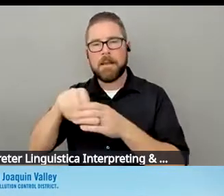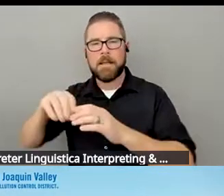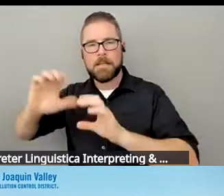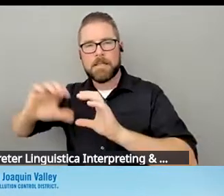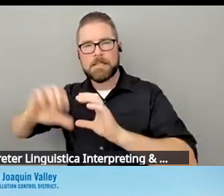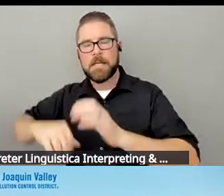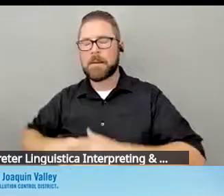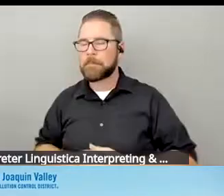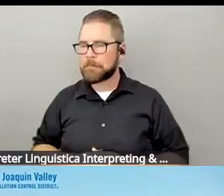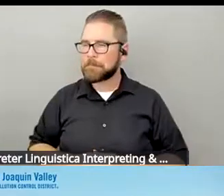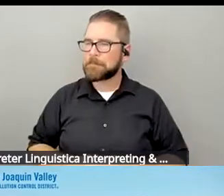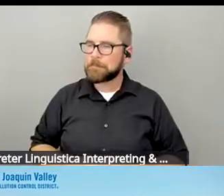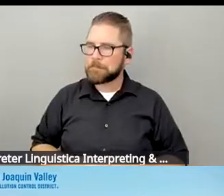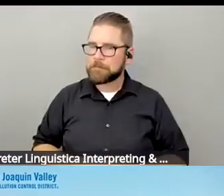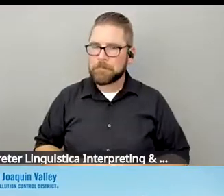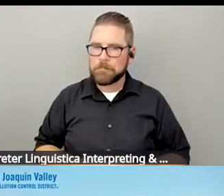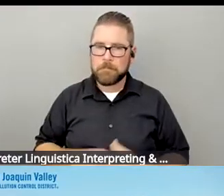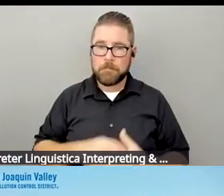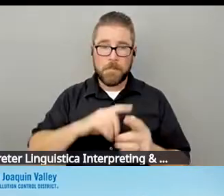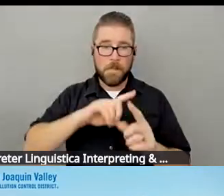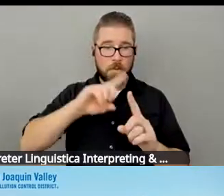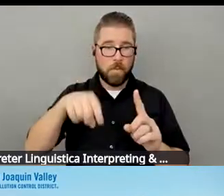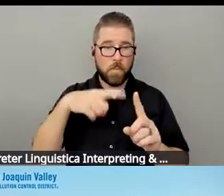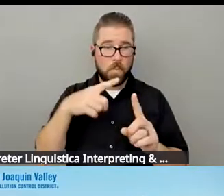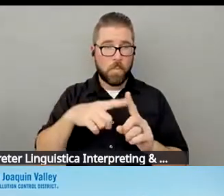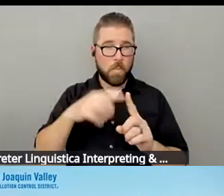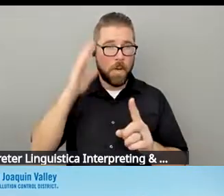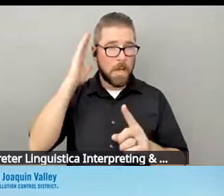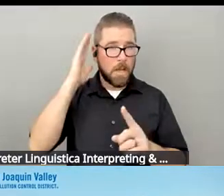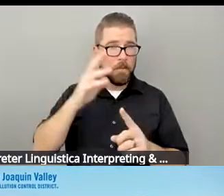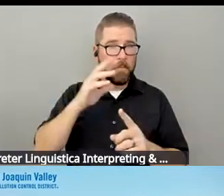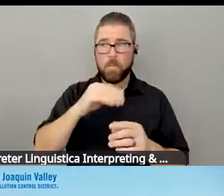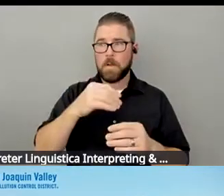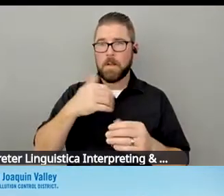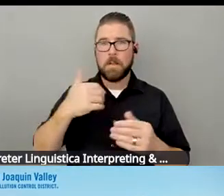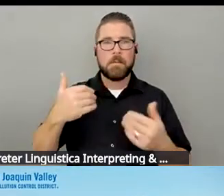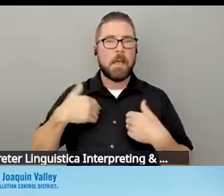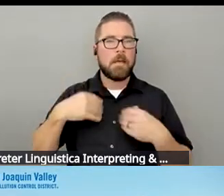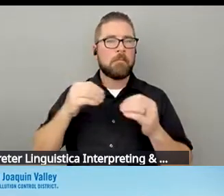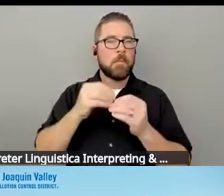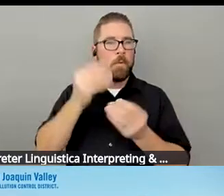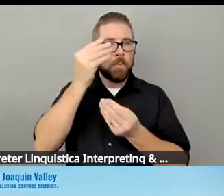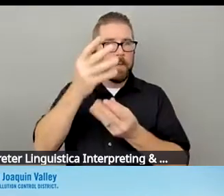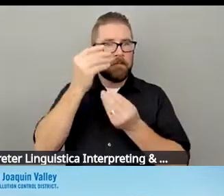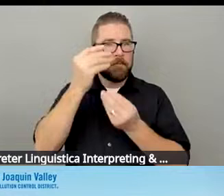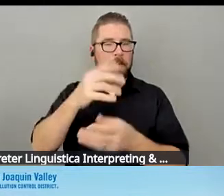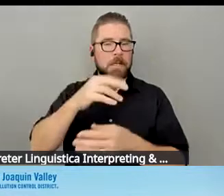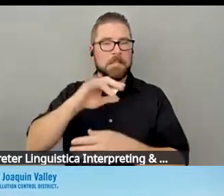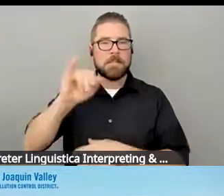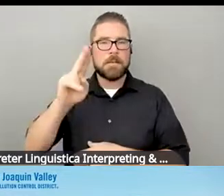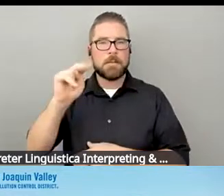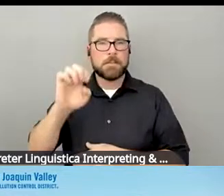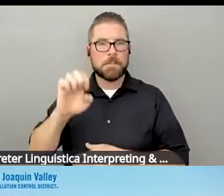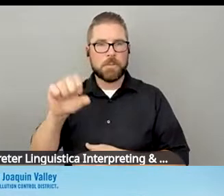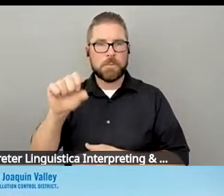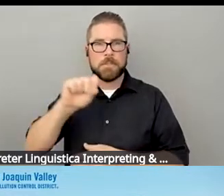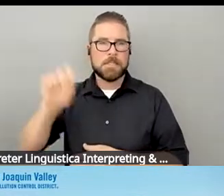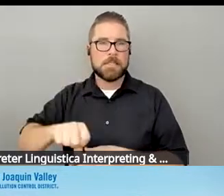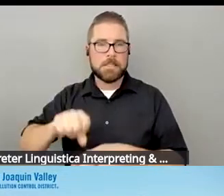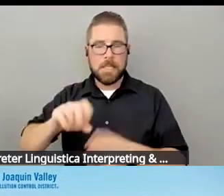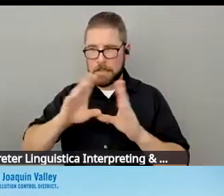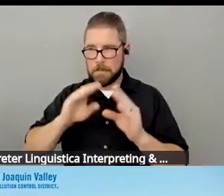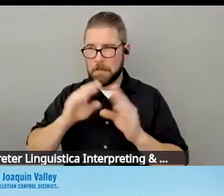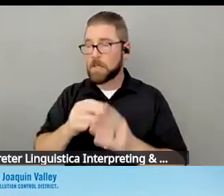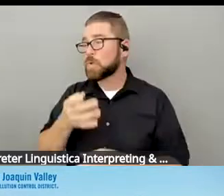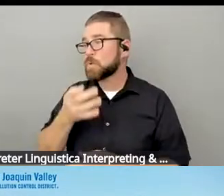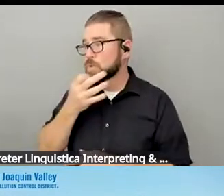When will there be information about the June Stockton meeting? We're very close to selecting the venue for that, and we will have it for you very soon.